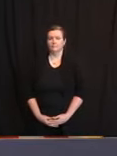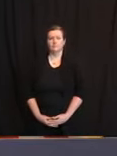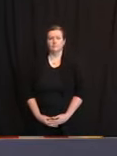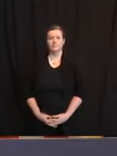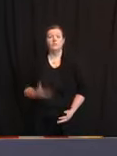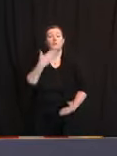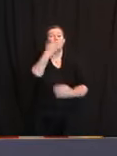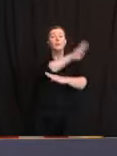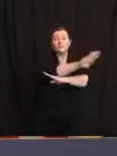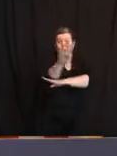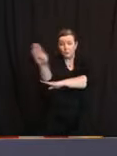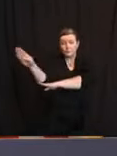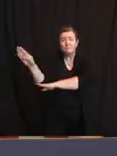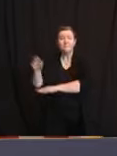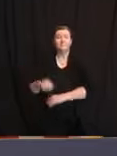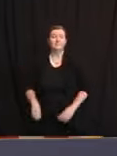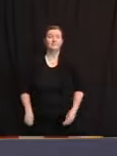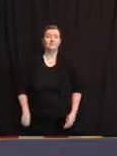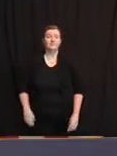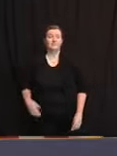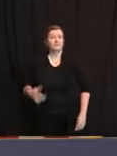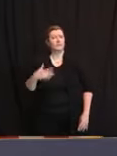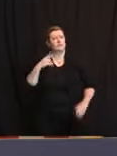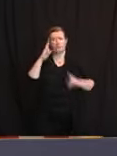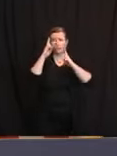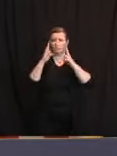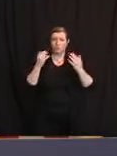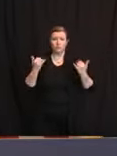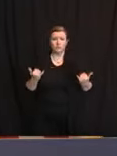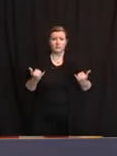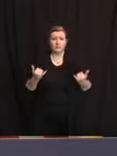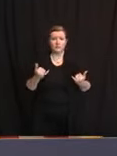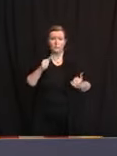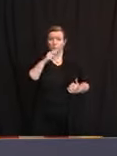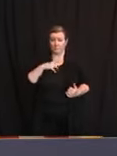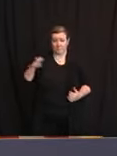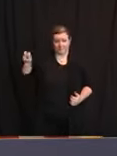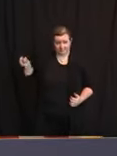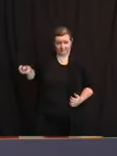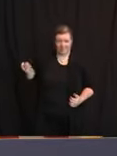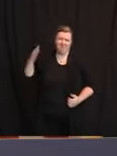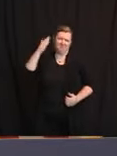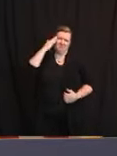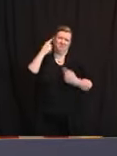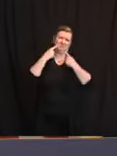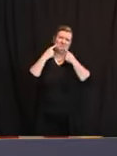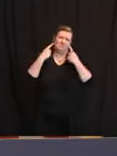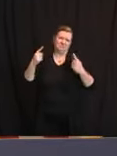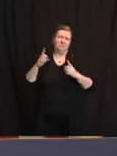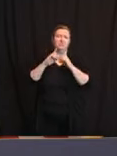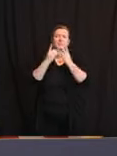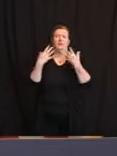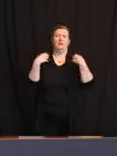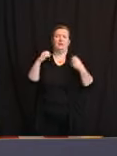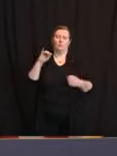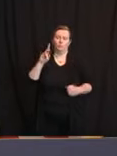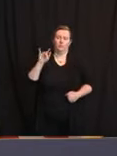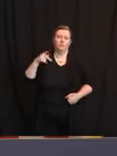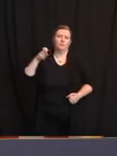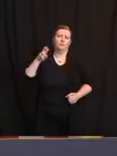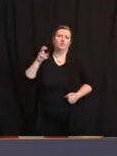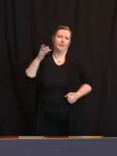Good afternoon. I'm honored to be joined by the woman to my right who needs no introduction, the Commissioner of the Department of Health, Judy Persicelli. In